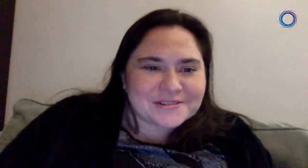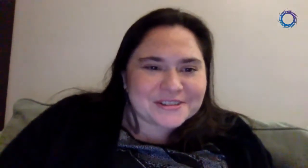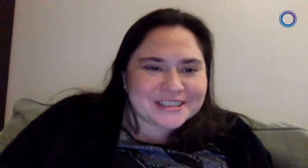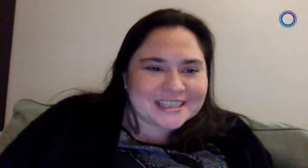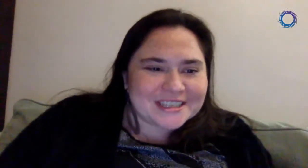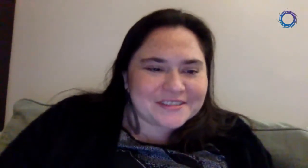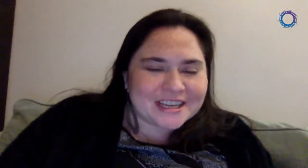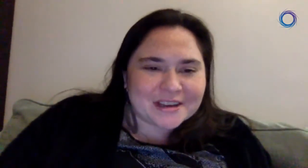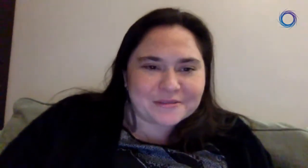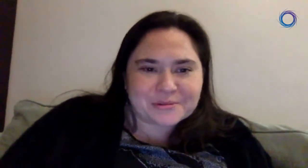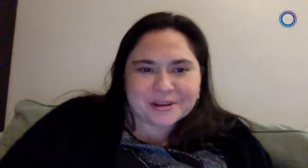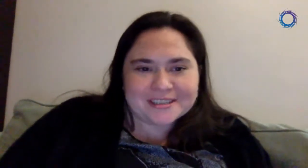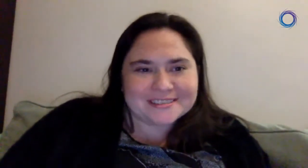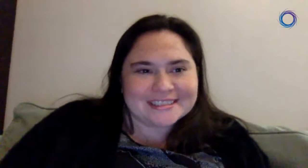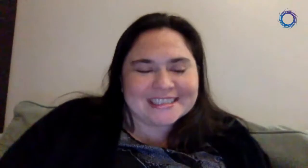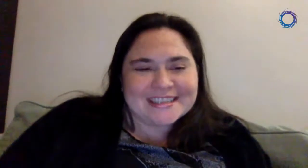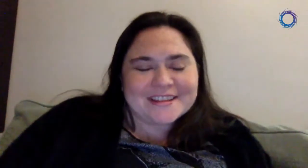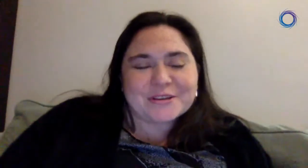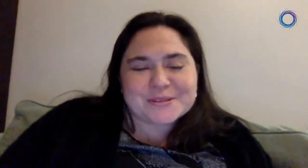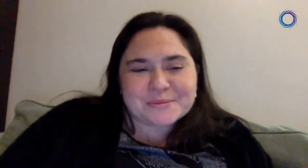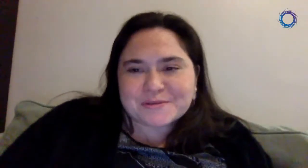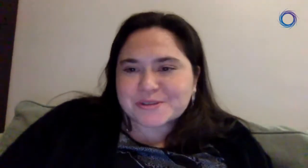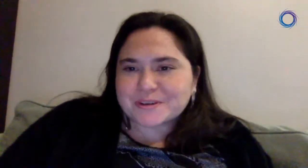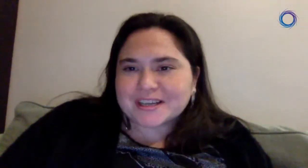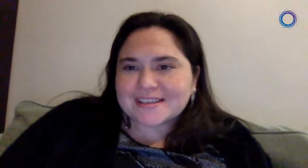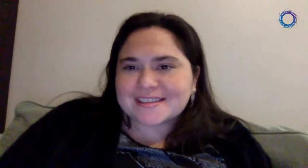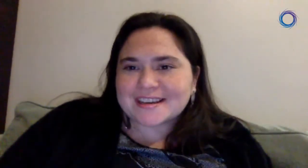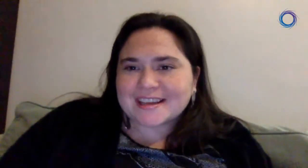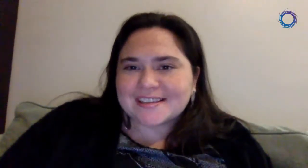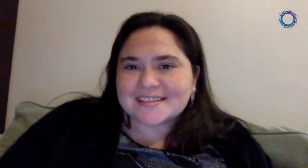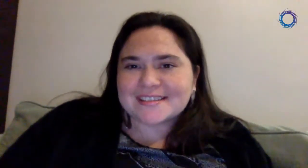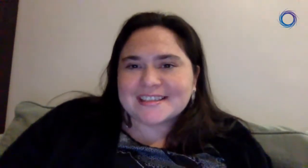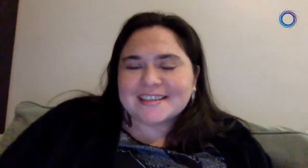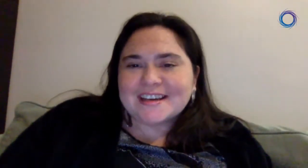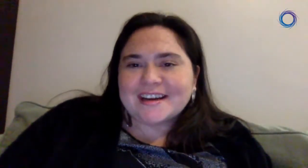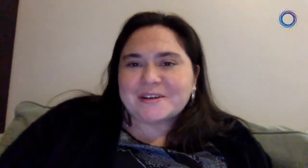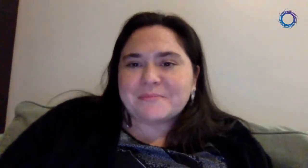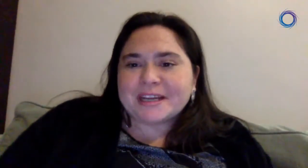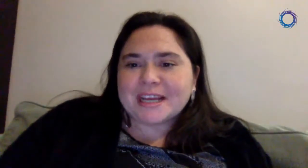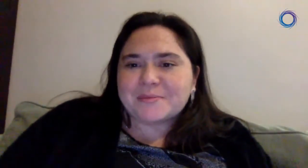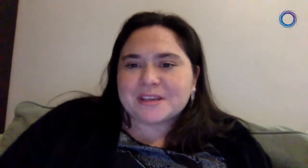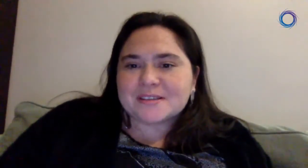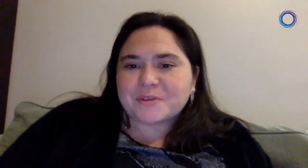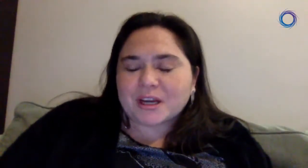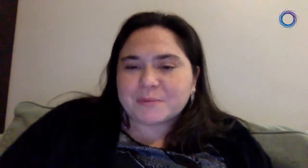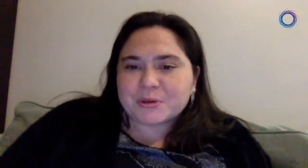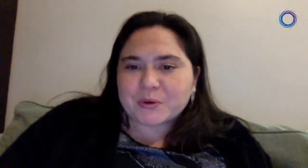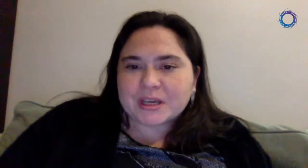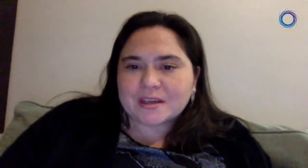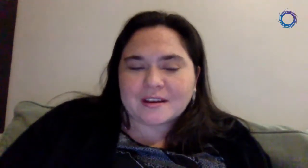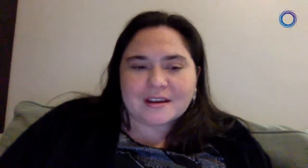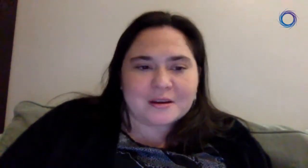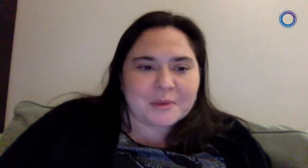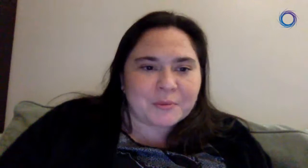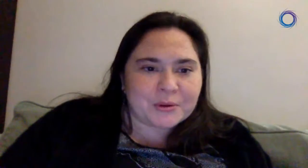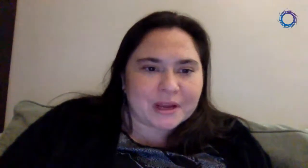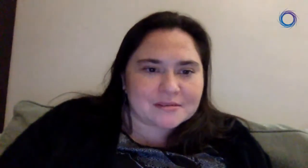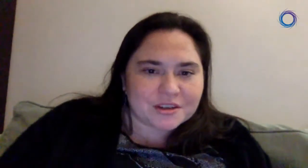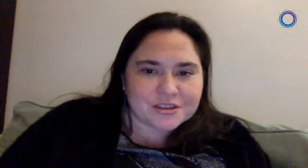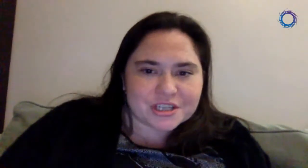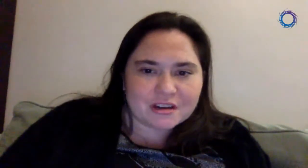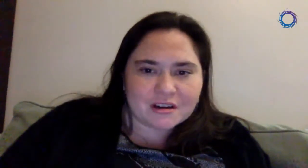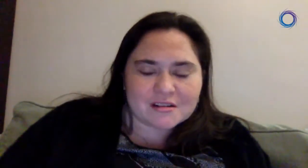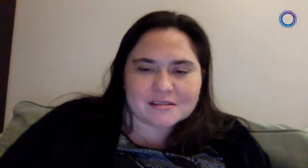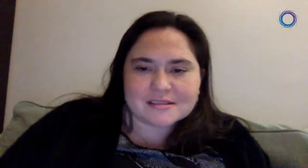Hello, good evening, everyone. Thank you so much for joining us tonight. My name is Ronnie Pinoy. My